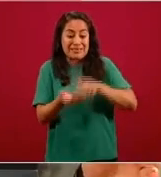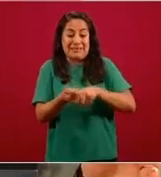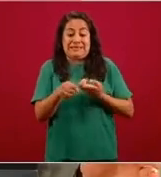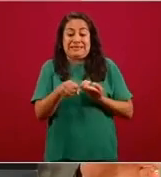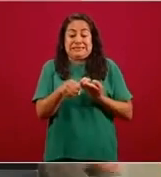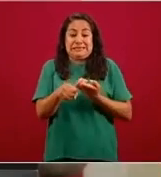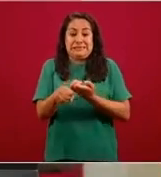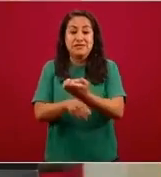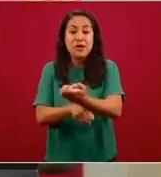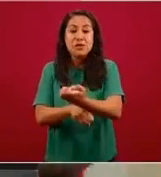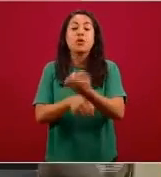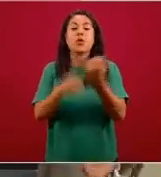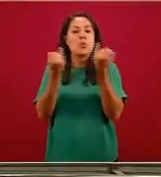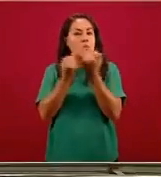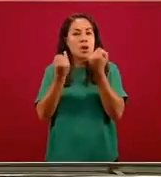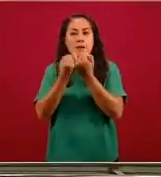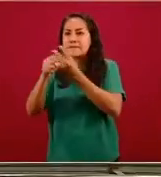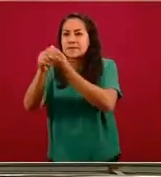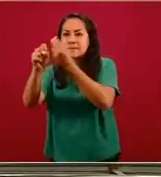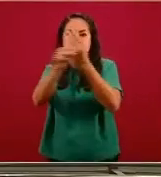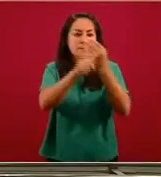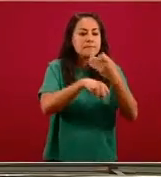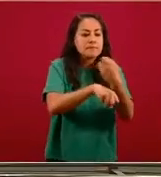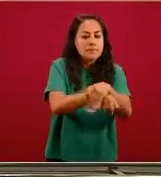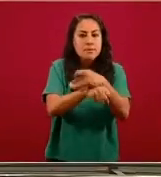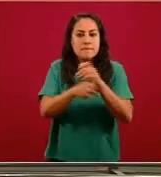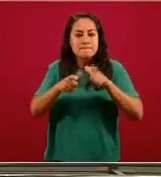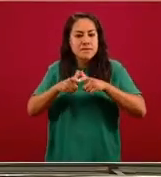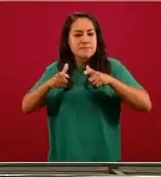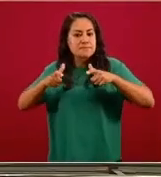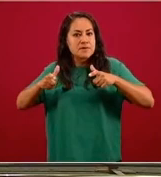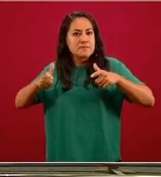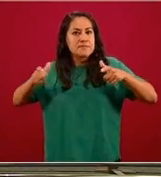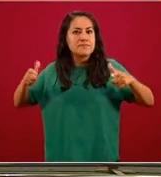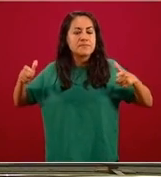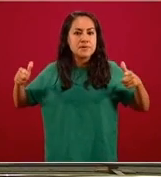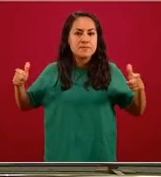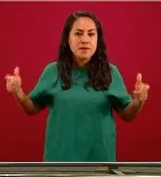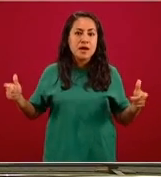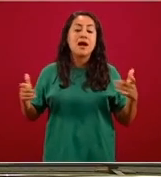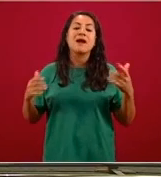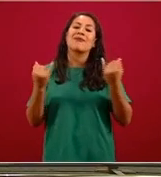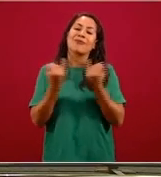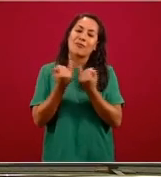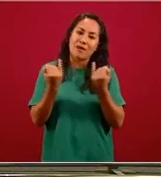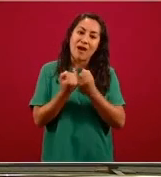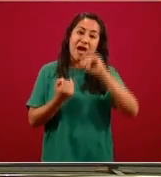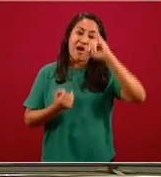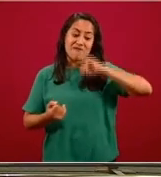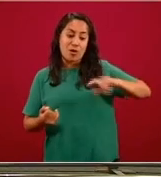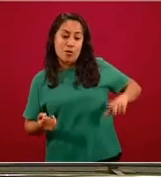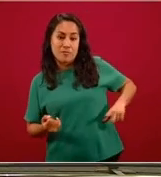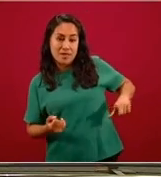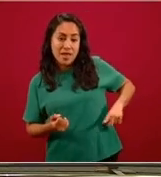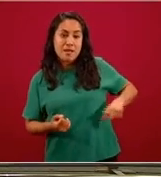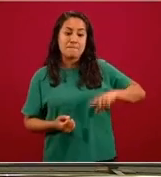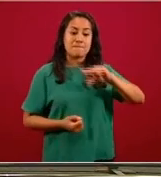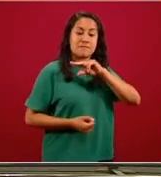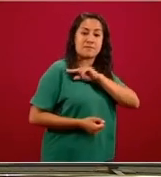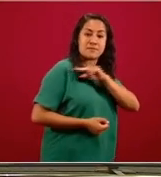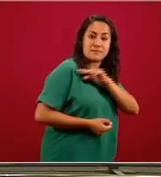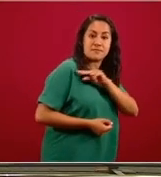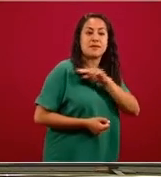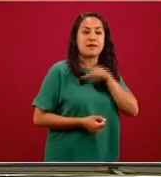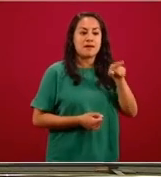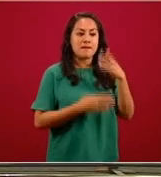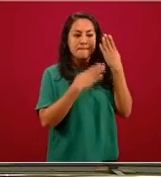retrofitted other areas, other facilities, other hospitals. They expanded even more. And when the head of the government made an agreement